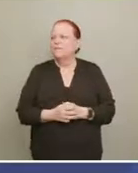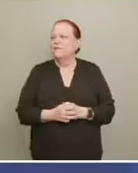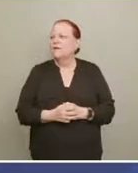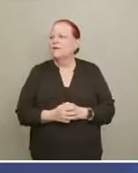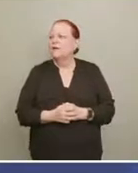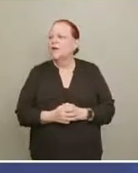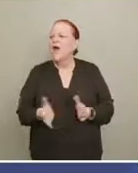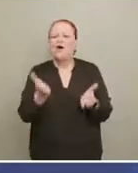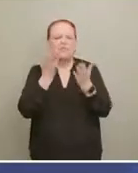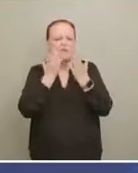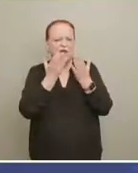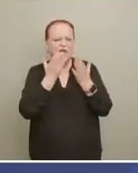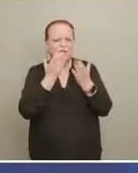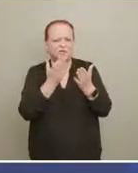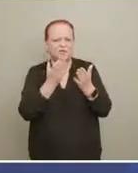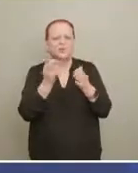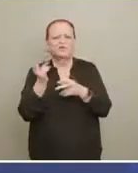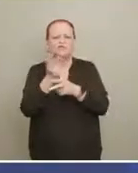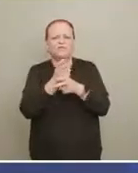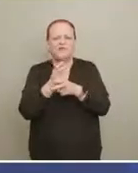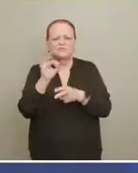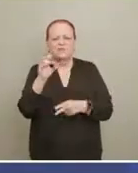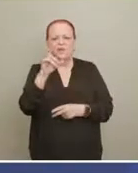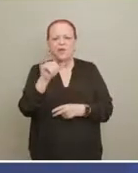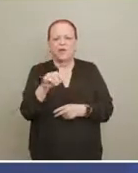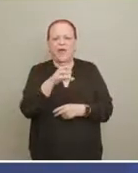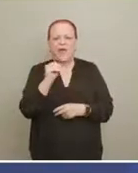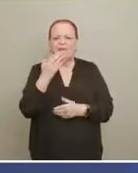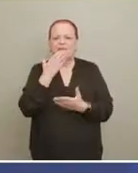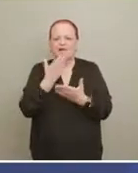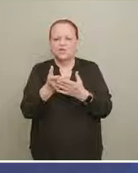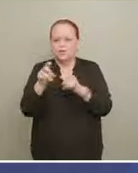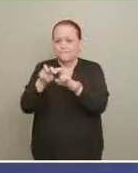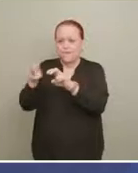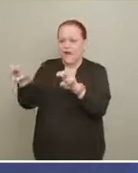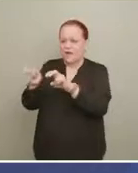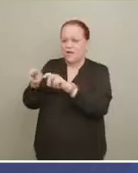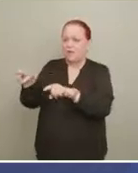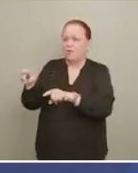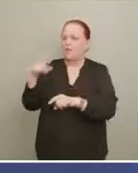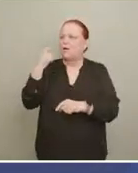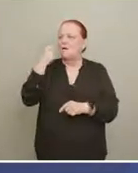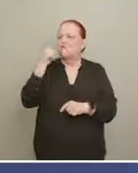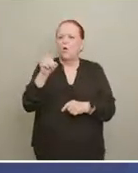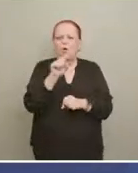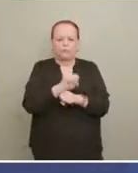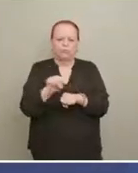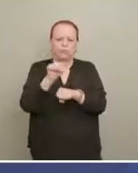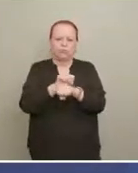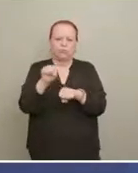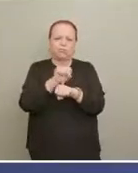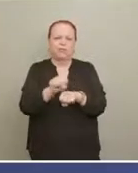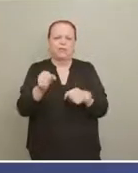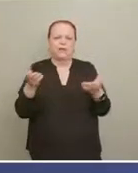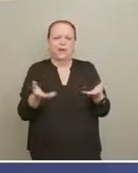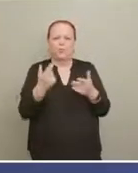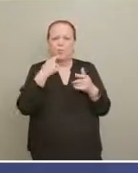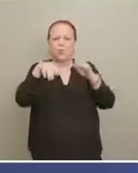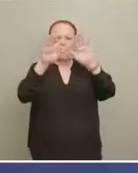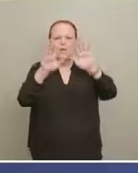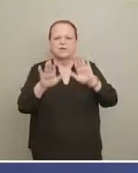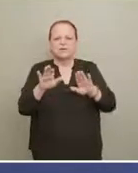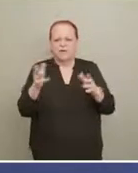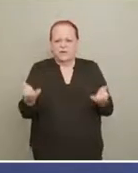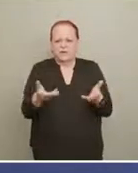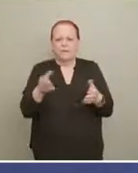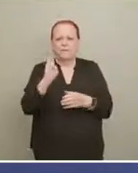Thank you, Supervisor Foley, and thank you, panel, for showcasing the wonderful work being done here at this Be Well